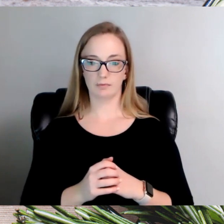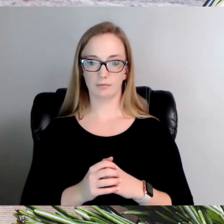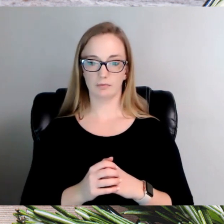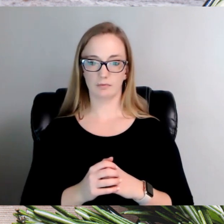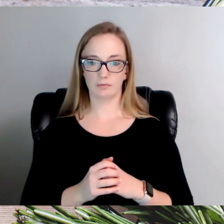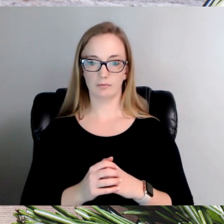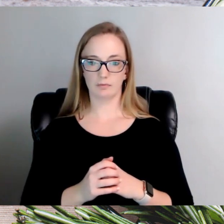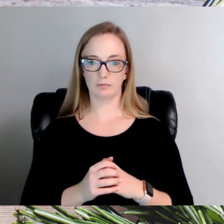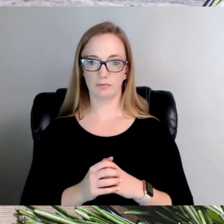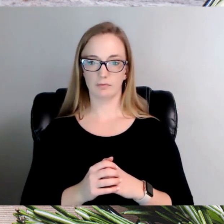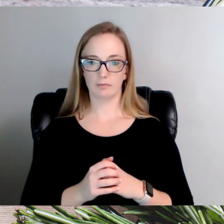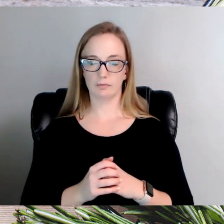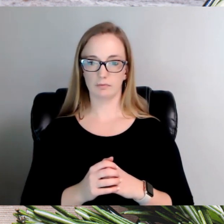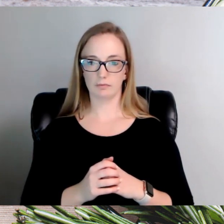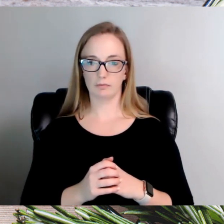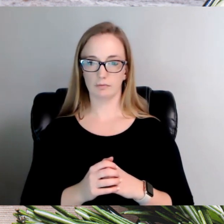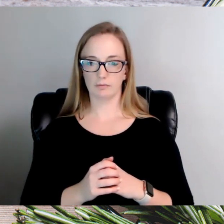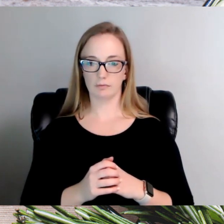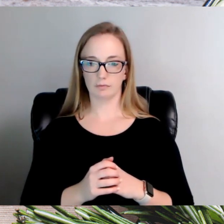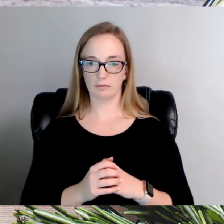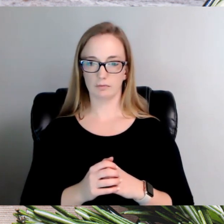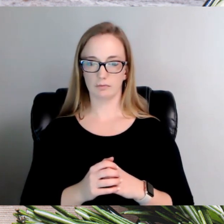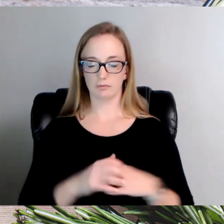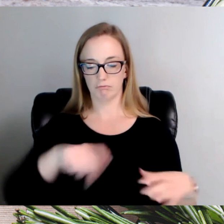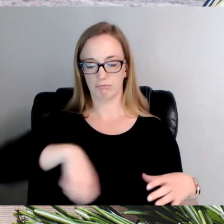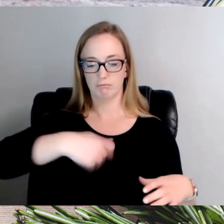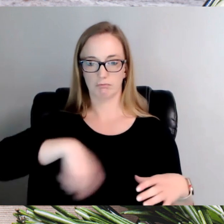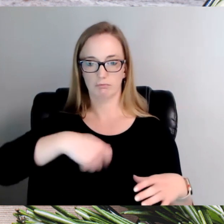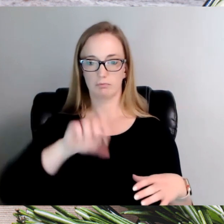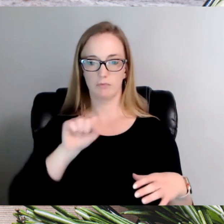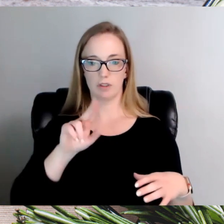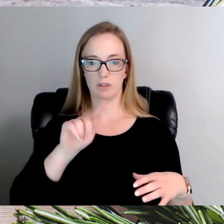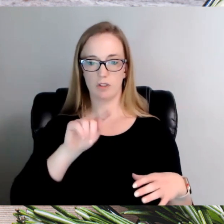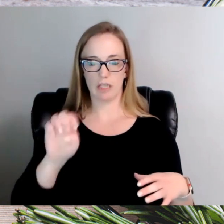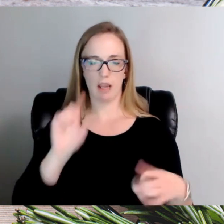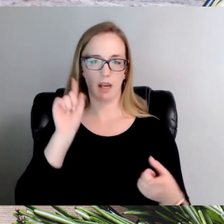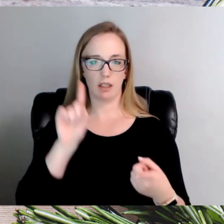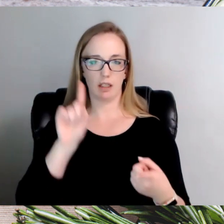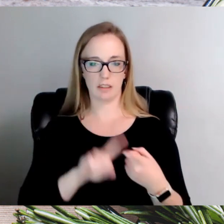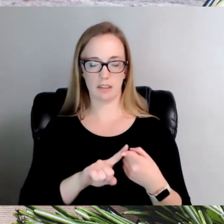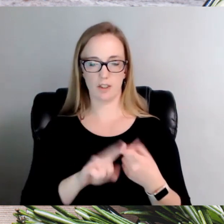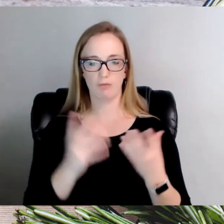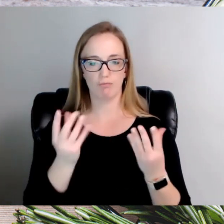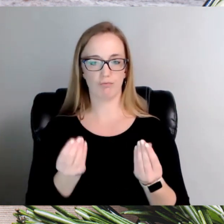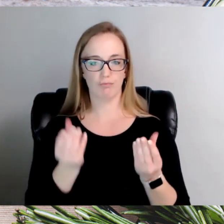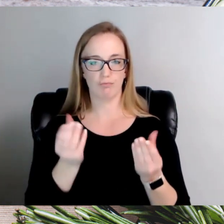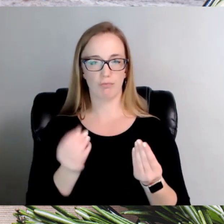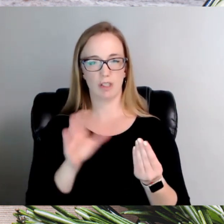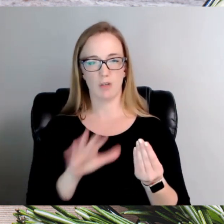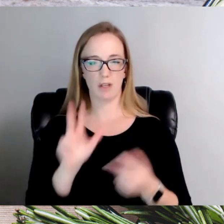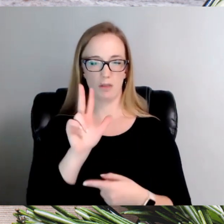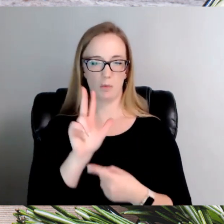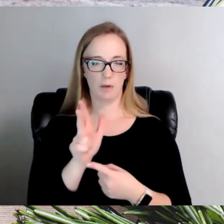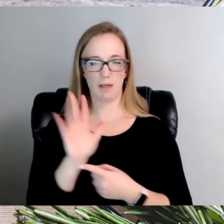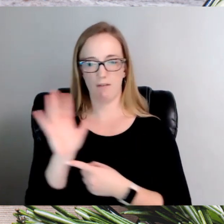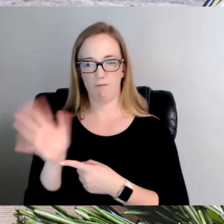call for them to be trimmed and quartered. I have done most of them, as you can see, but I wanted to show you